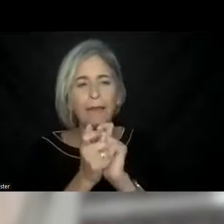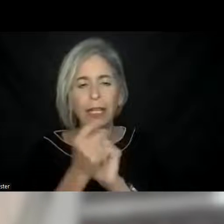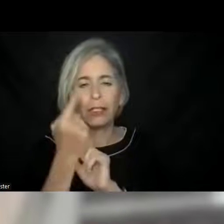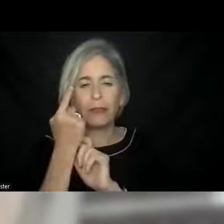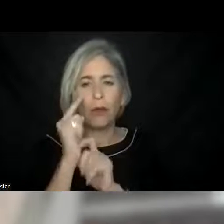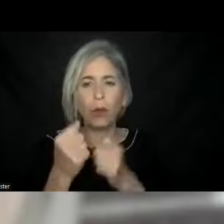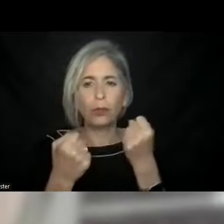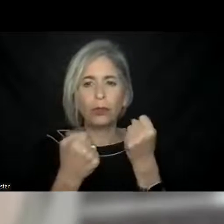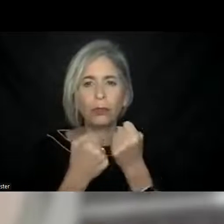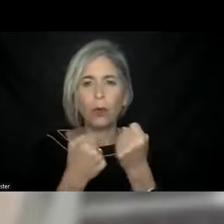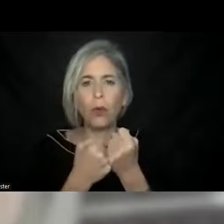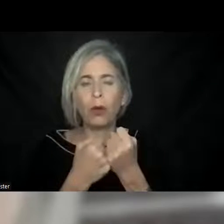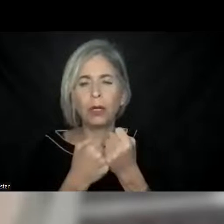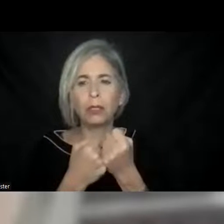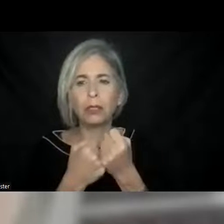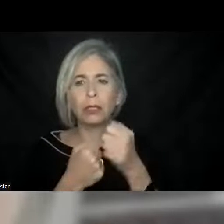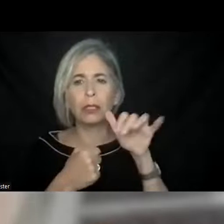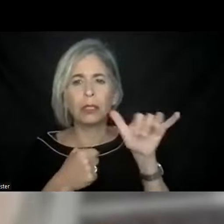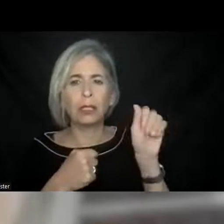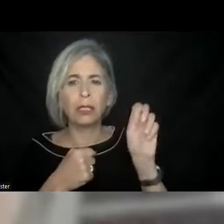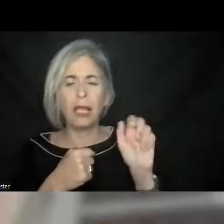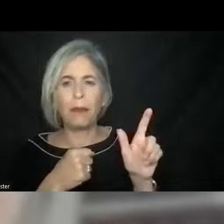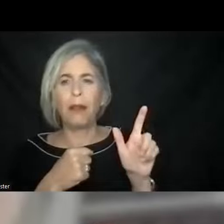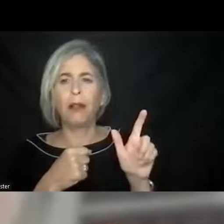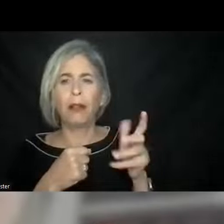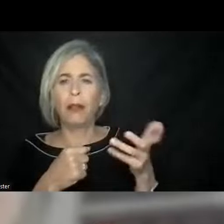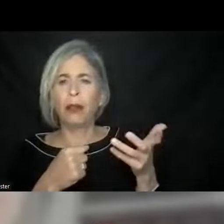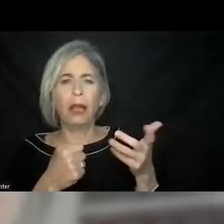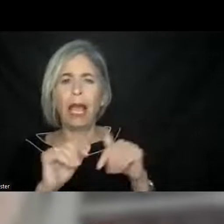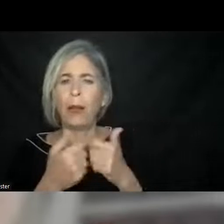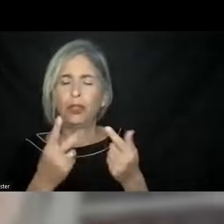support EN 309, I mean, the EN would be?